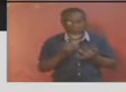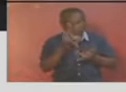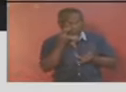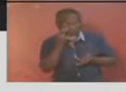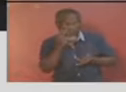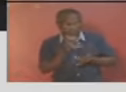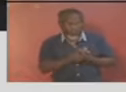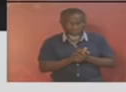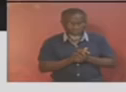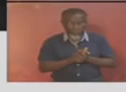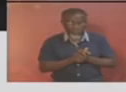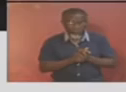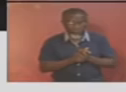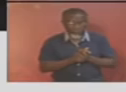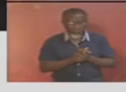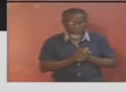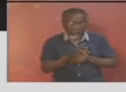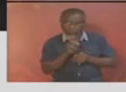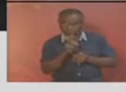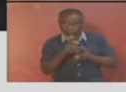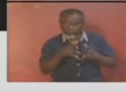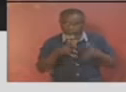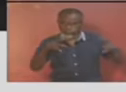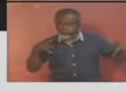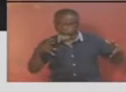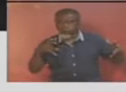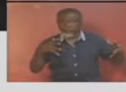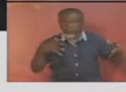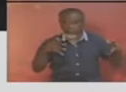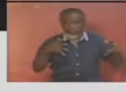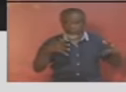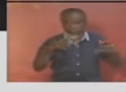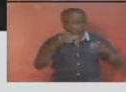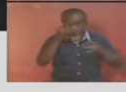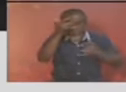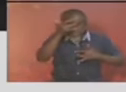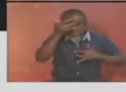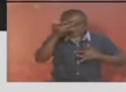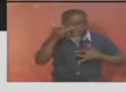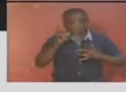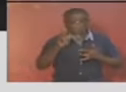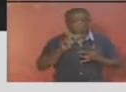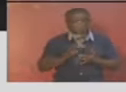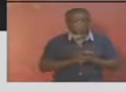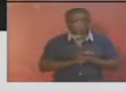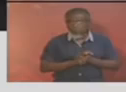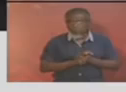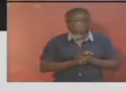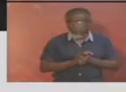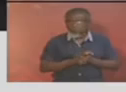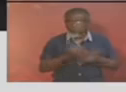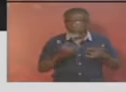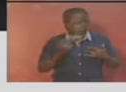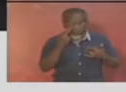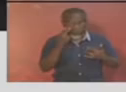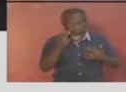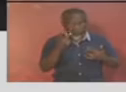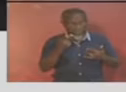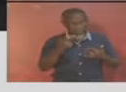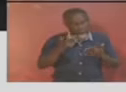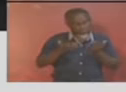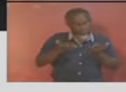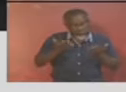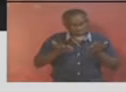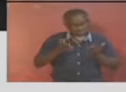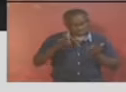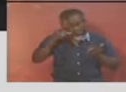of the cases that would have accrued over the time period, we are seeing that division